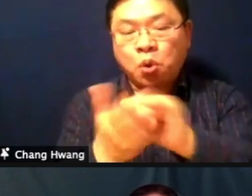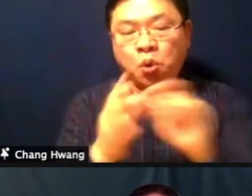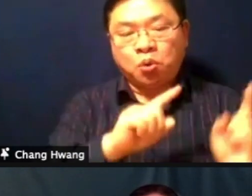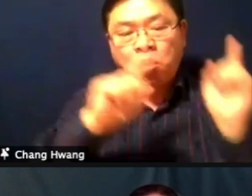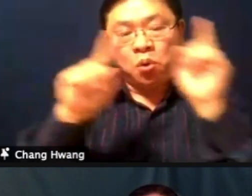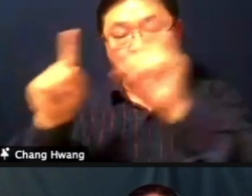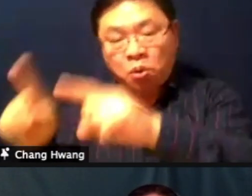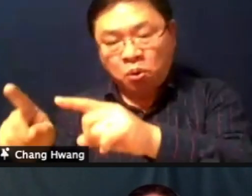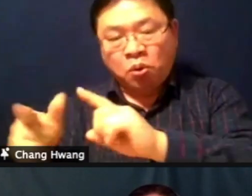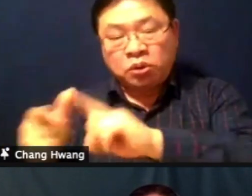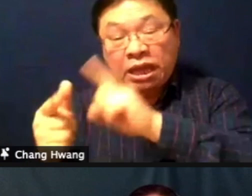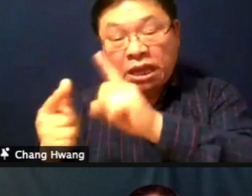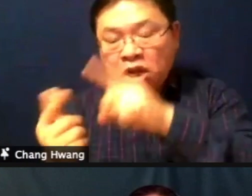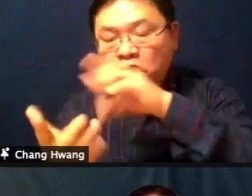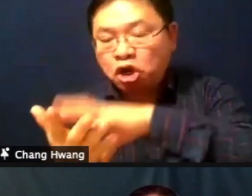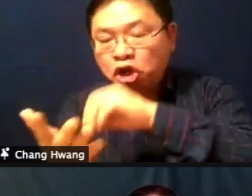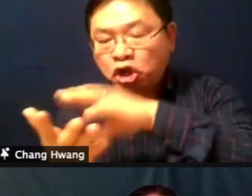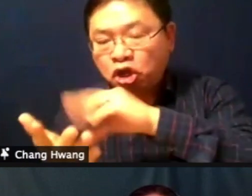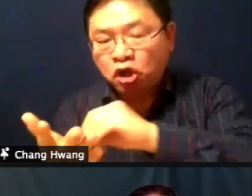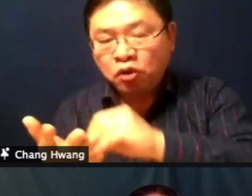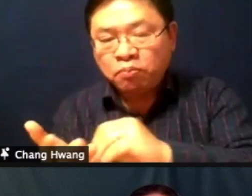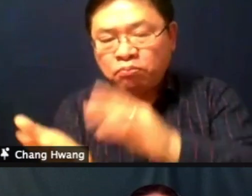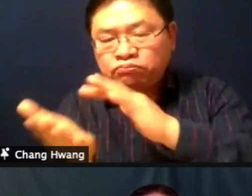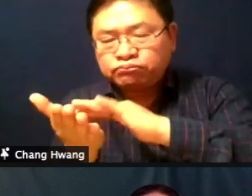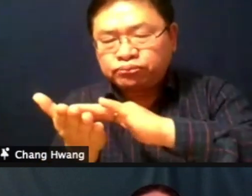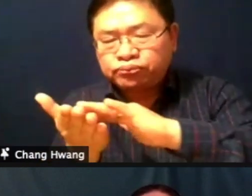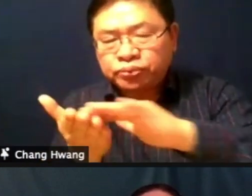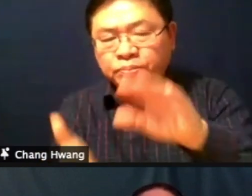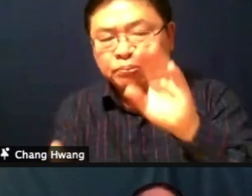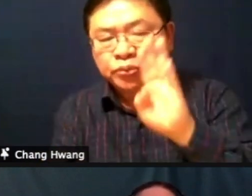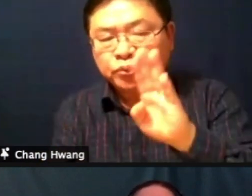she did actually fly to New York at one point